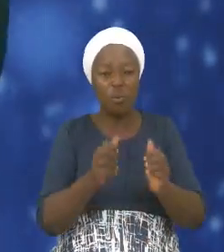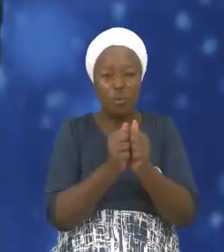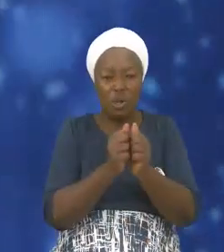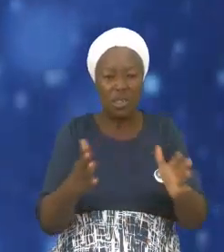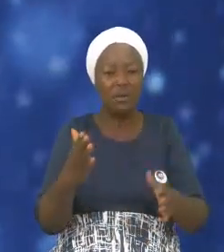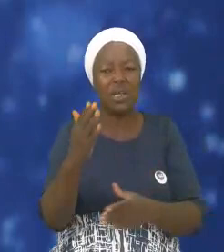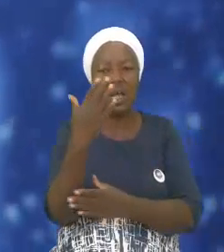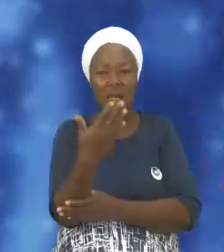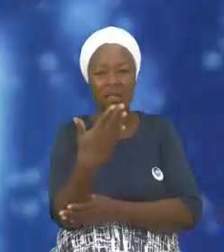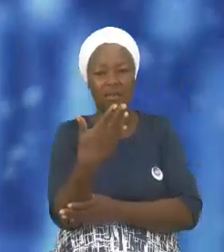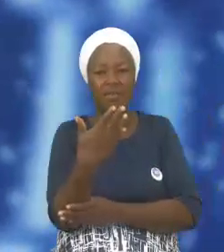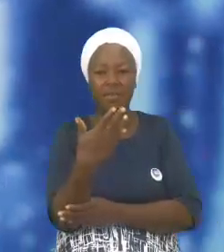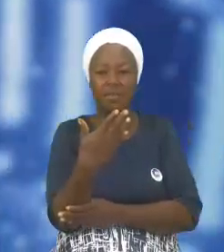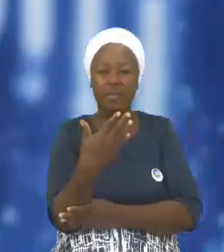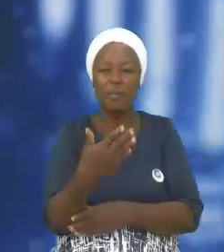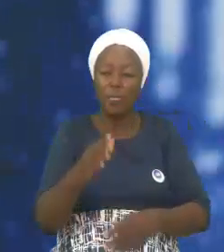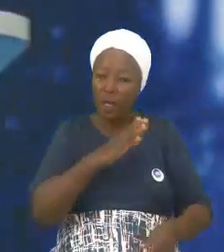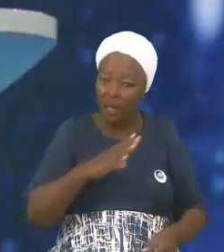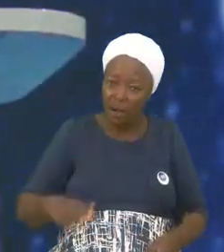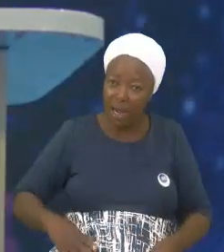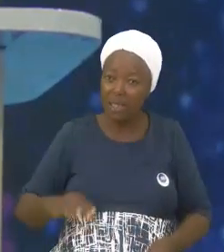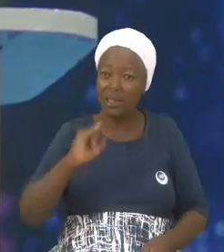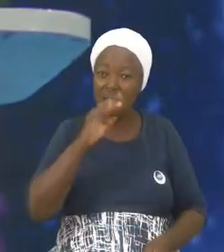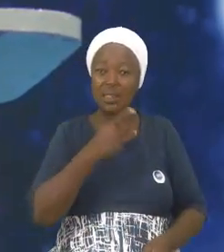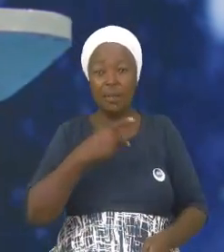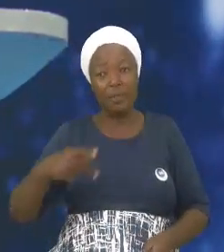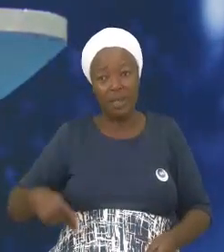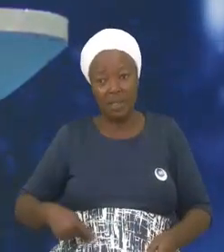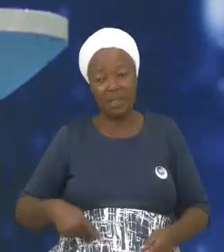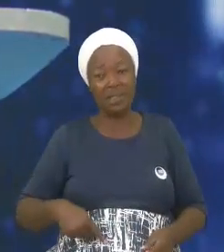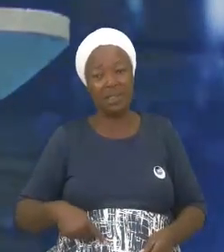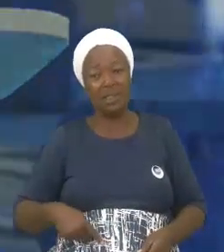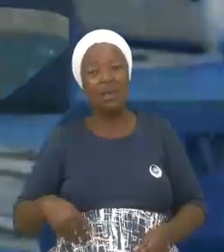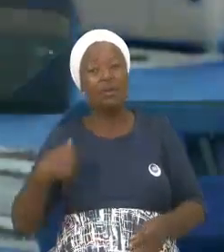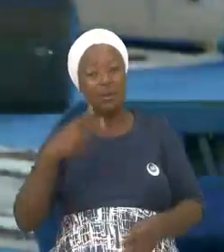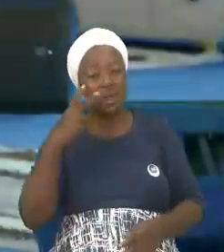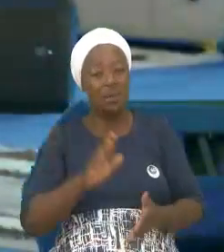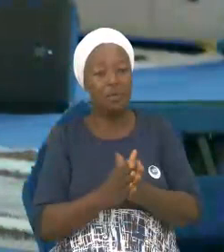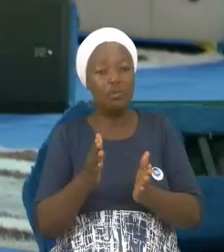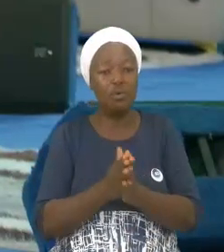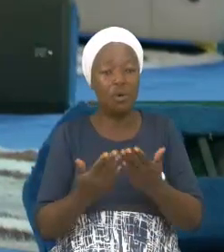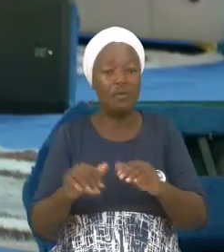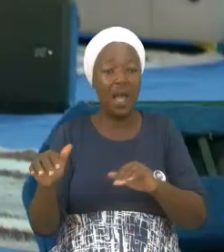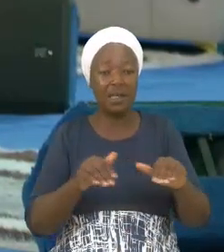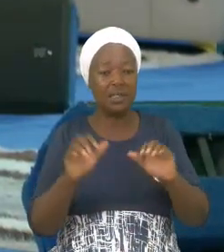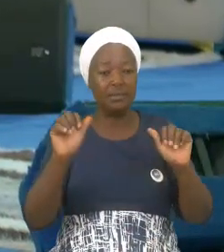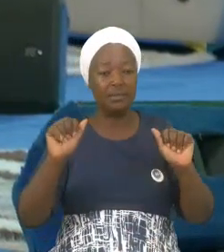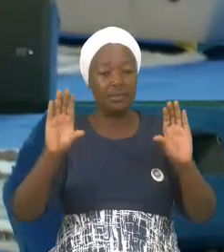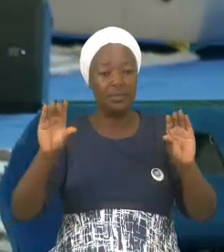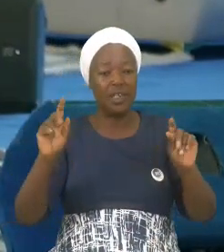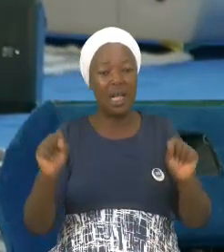without hand. Christ is the prince. We're looking at Acts of the Apostles, chapter 5, and